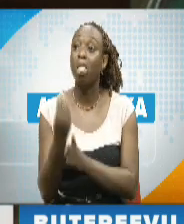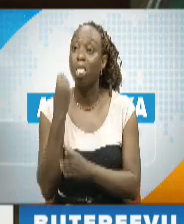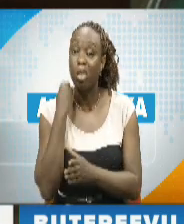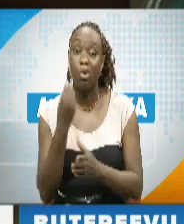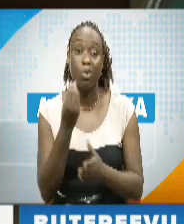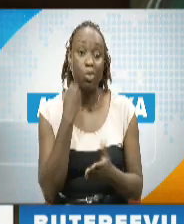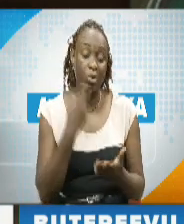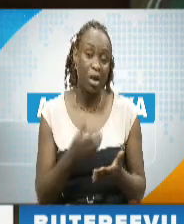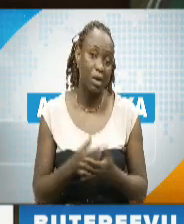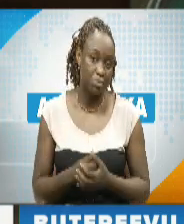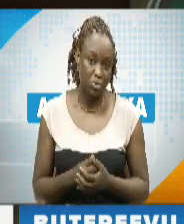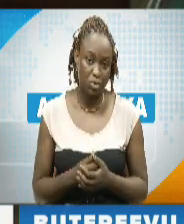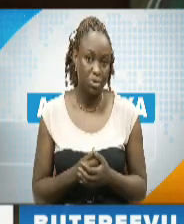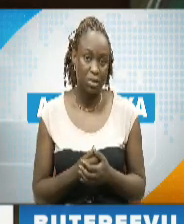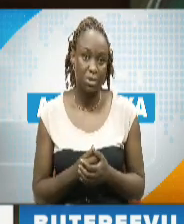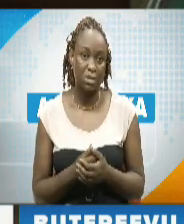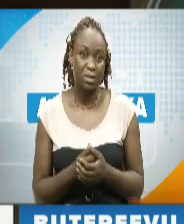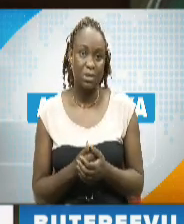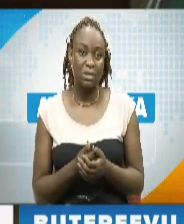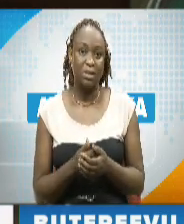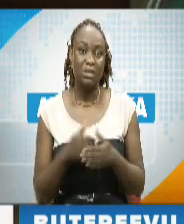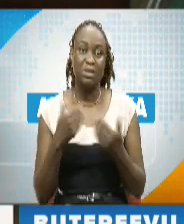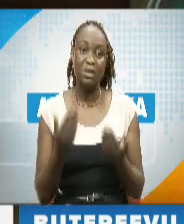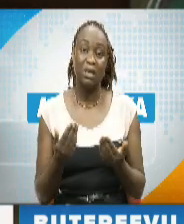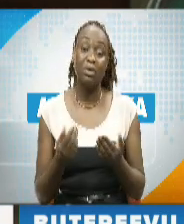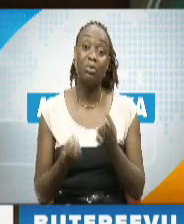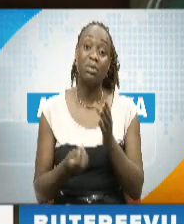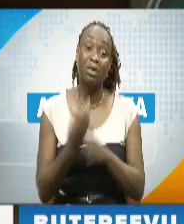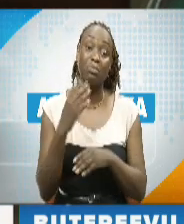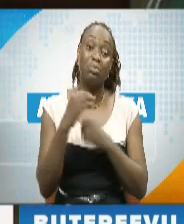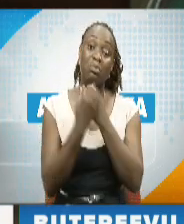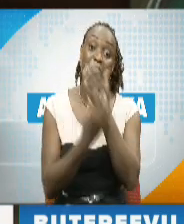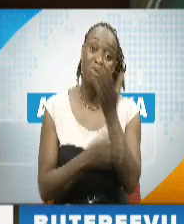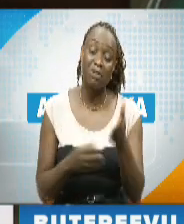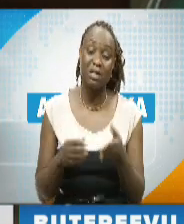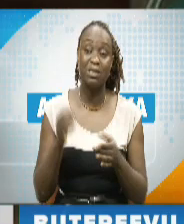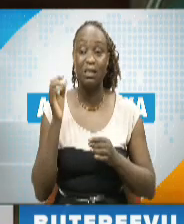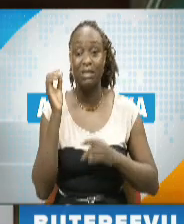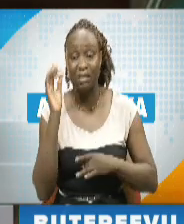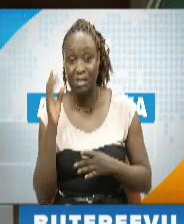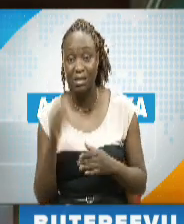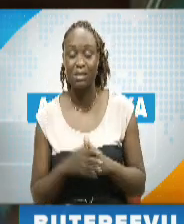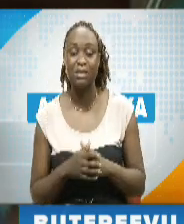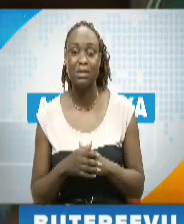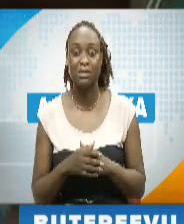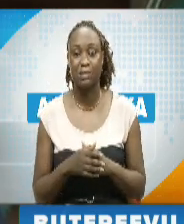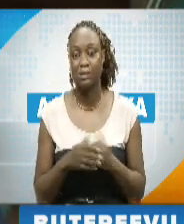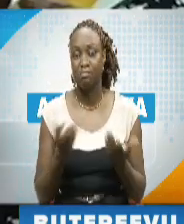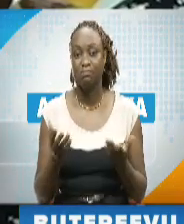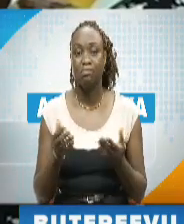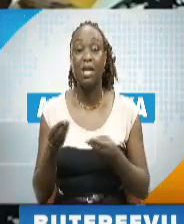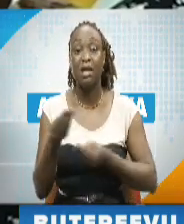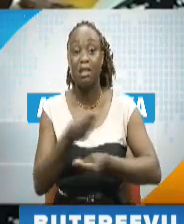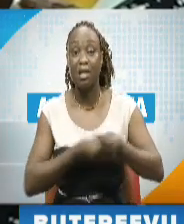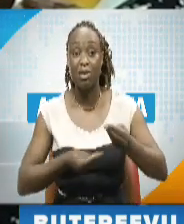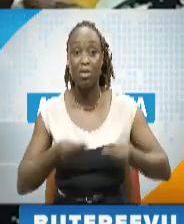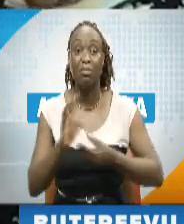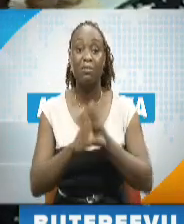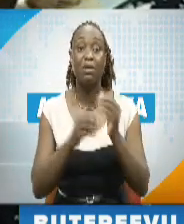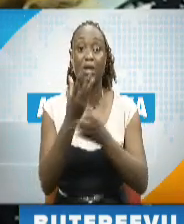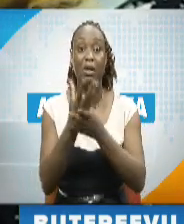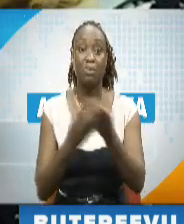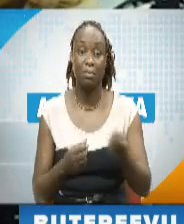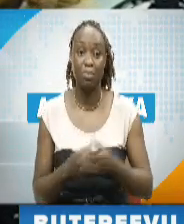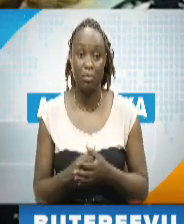inefficiency, which will result in poverty, disease, brutality, and the collapse of the country's economy. Abakulu mu gavumenti